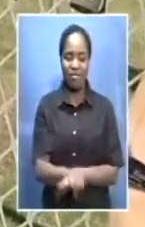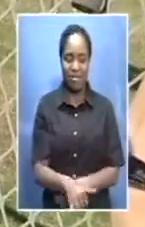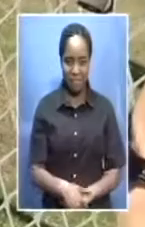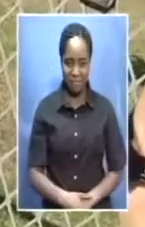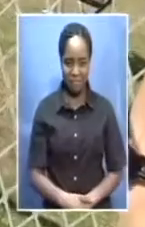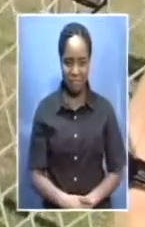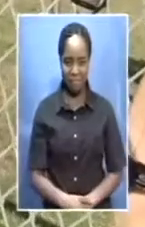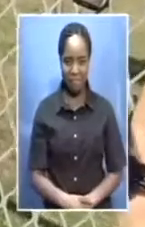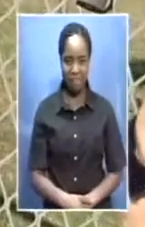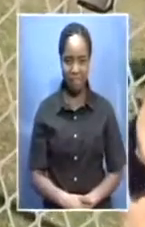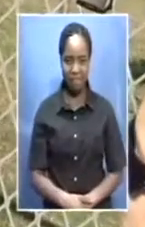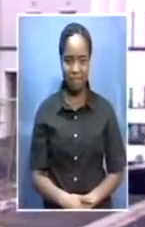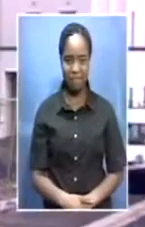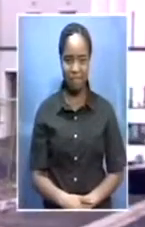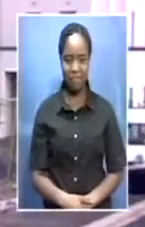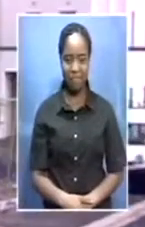lot except a mystery she can do this second she she she a she her her